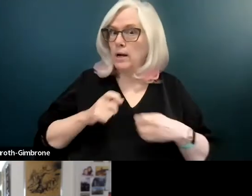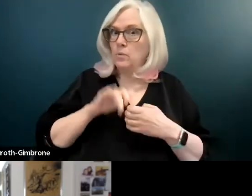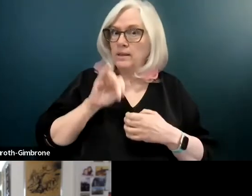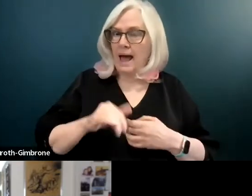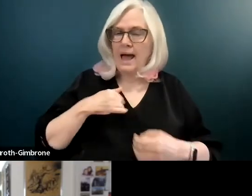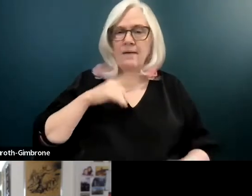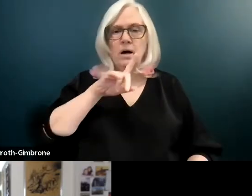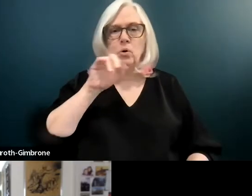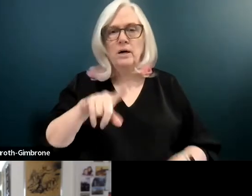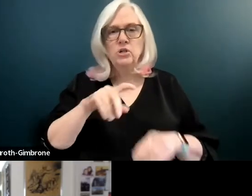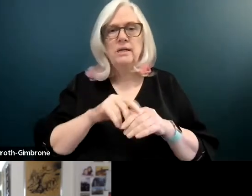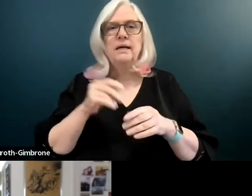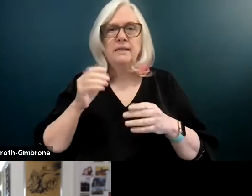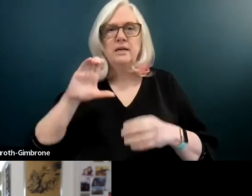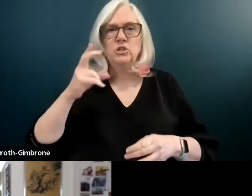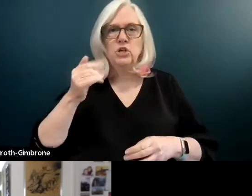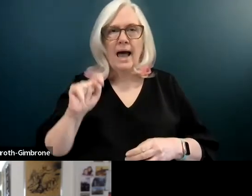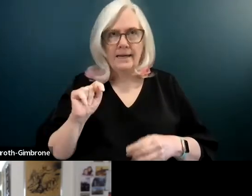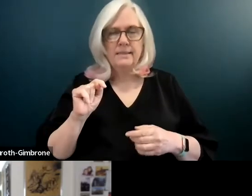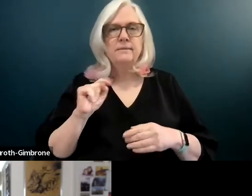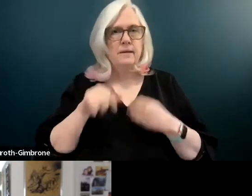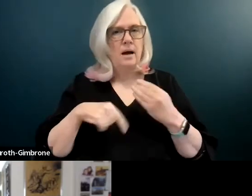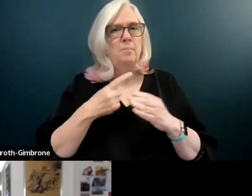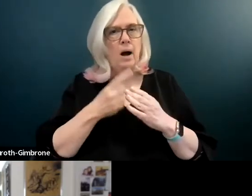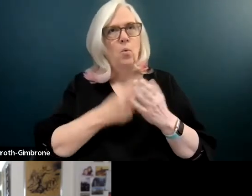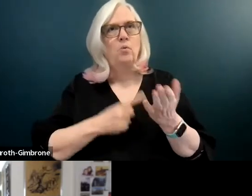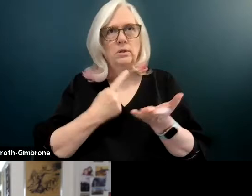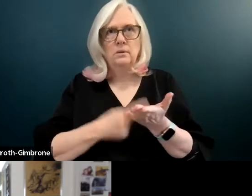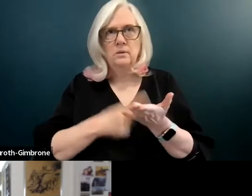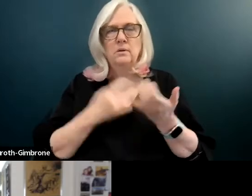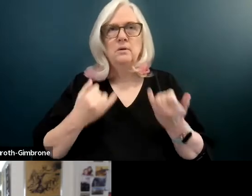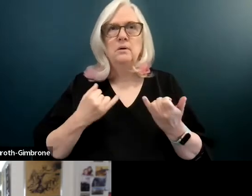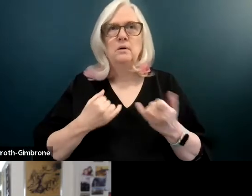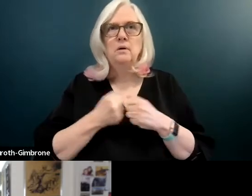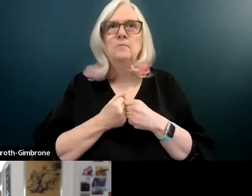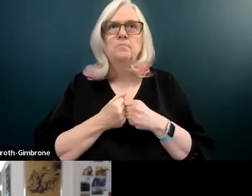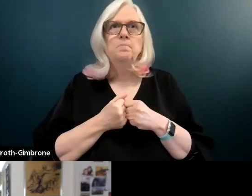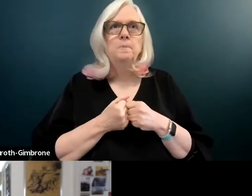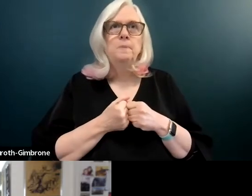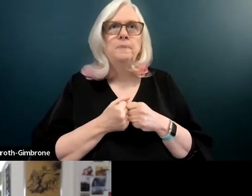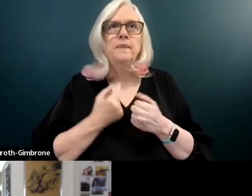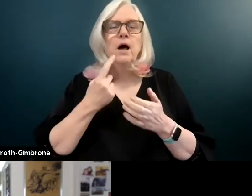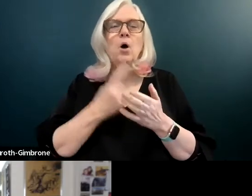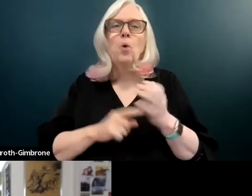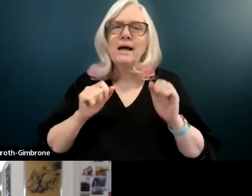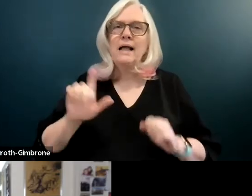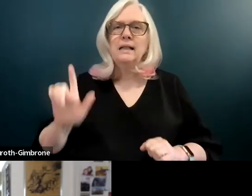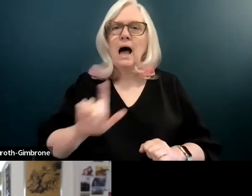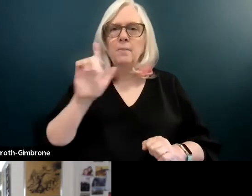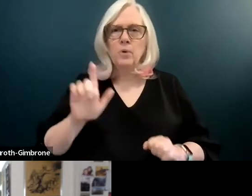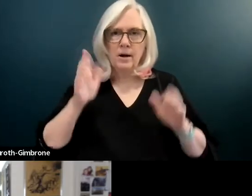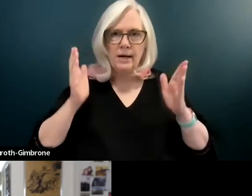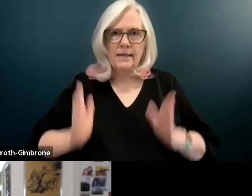that I think fits with what we're talking about right now. What could libraries of all types do on a day-to-day